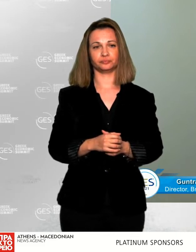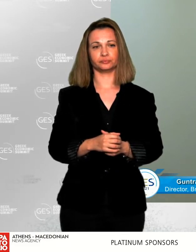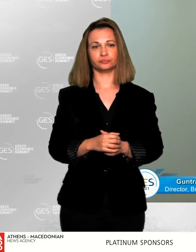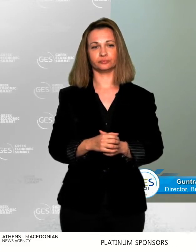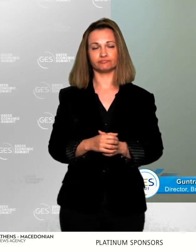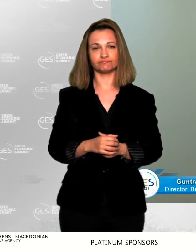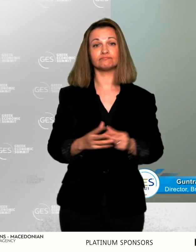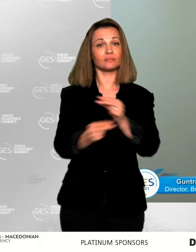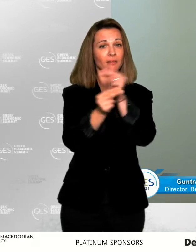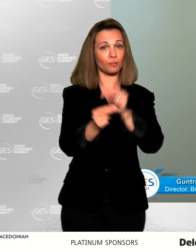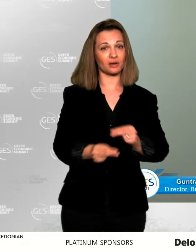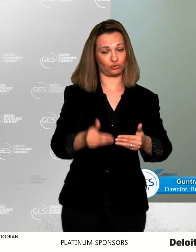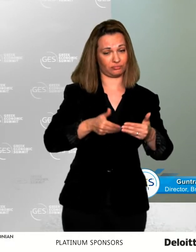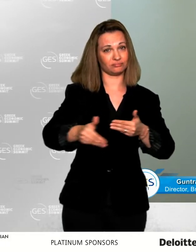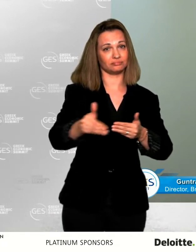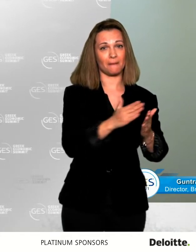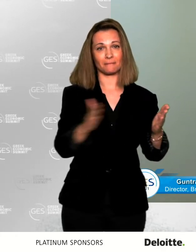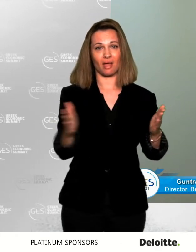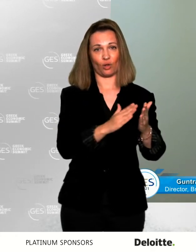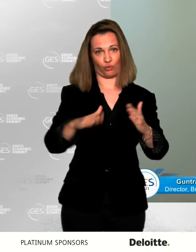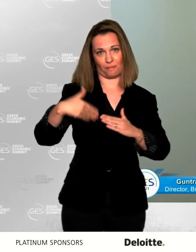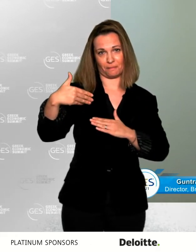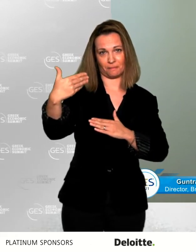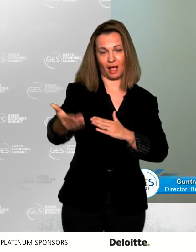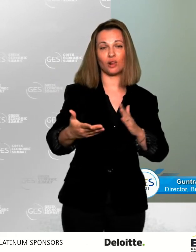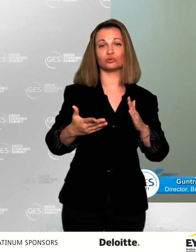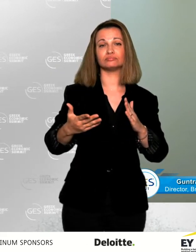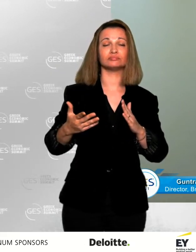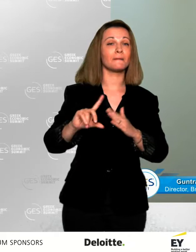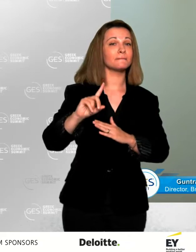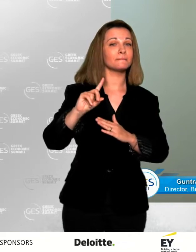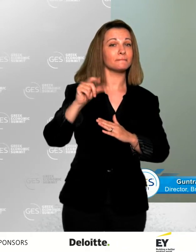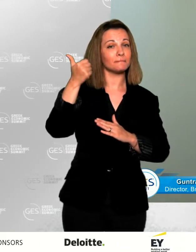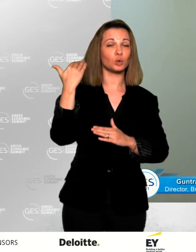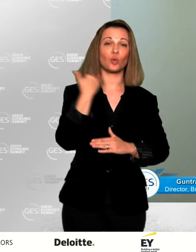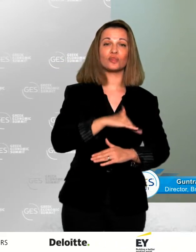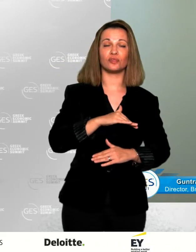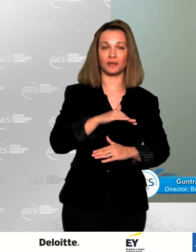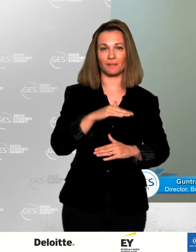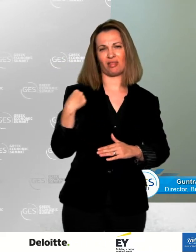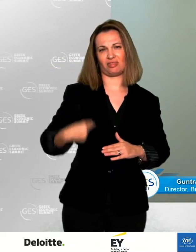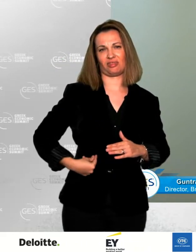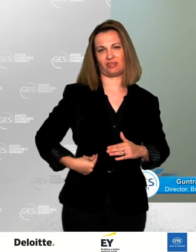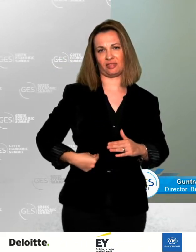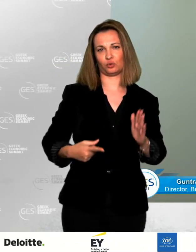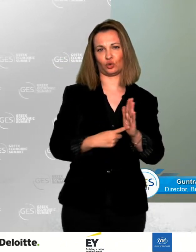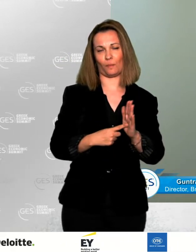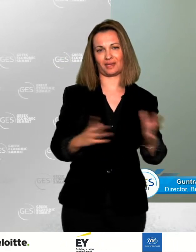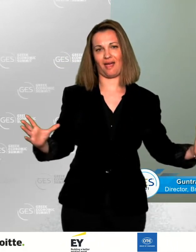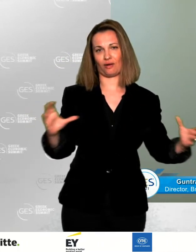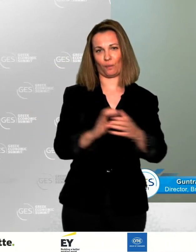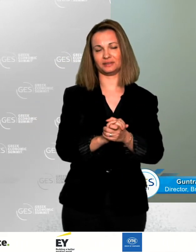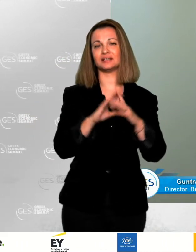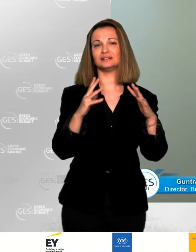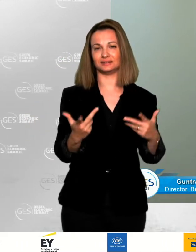typically the first victim of fiscal consolidation is public investment. So the question is, how do we keep up